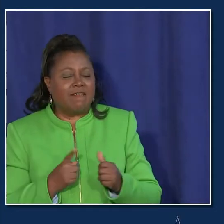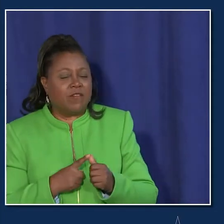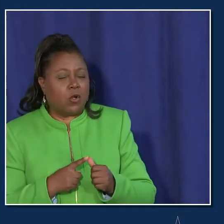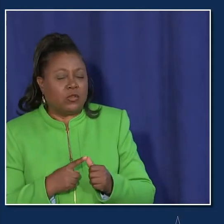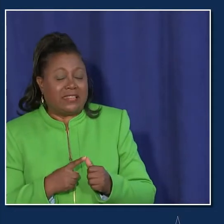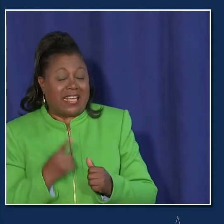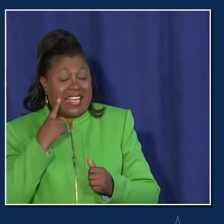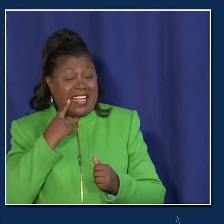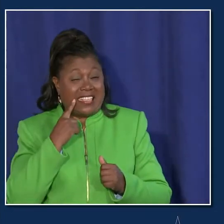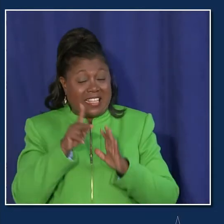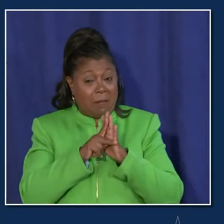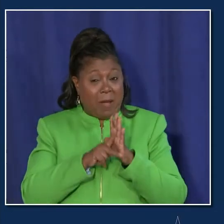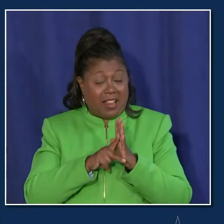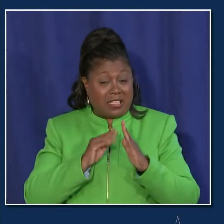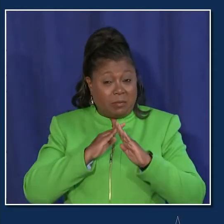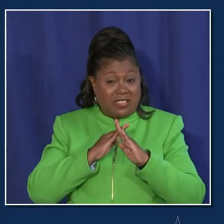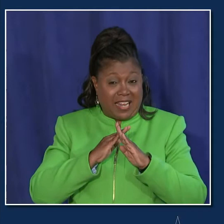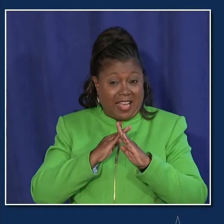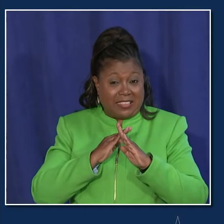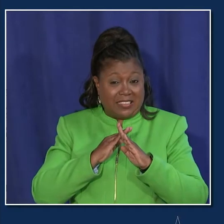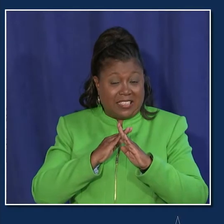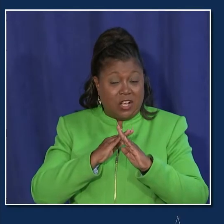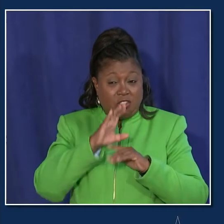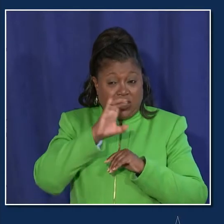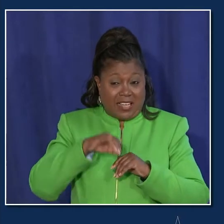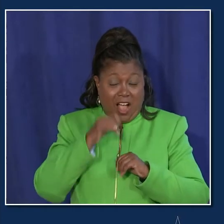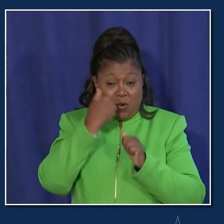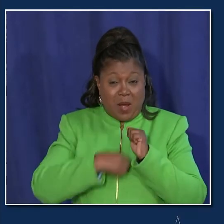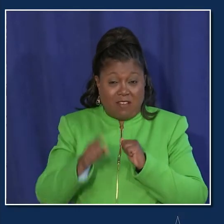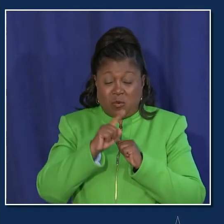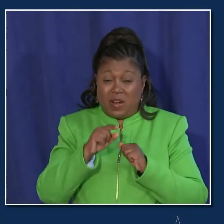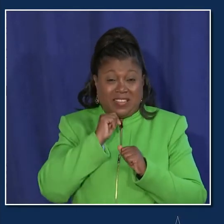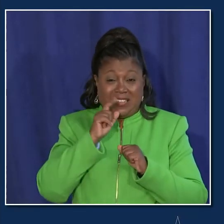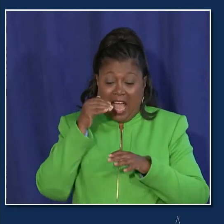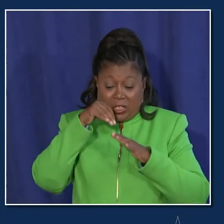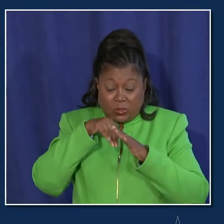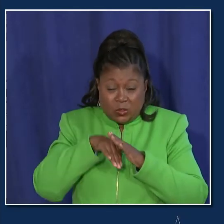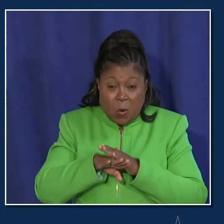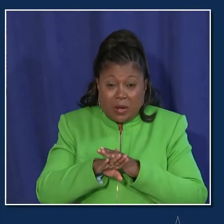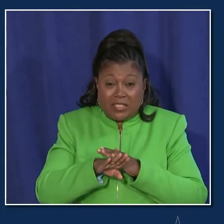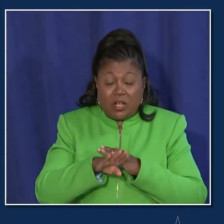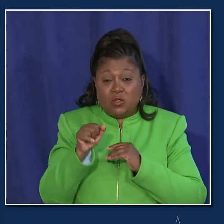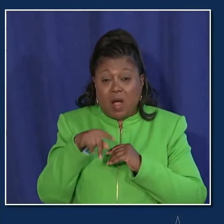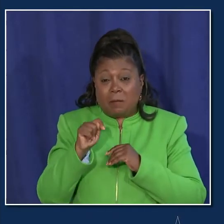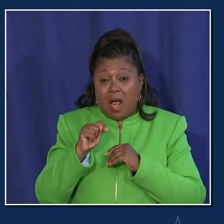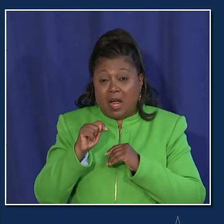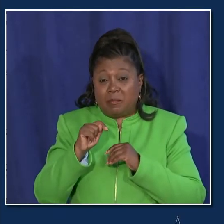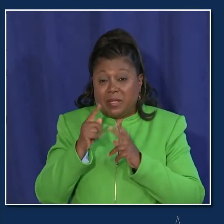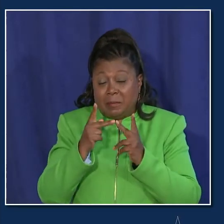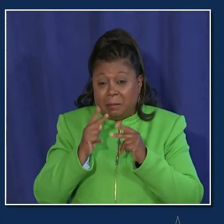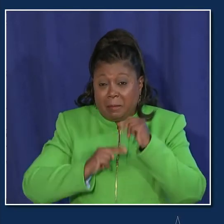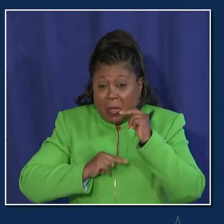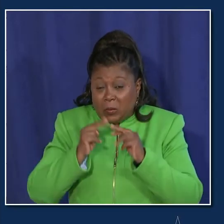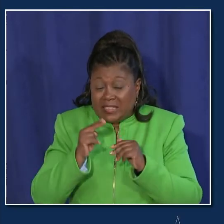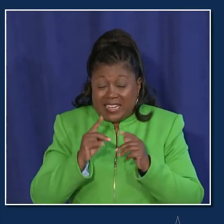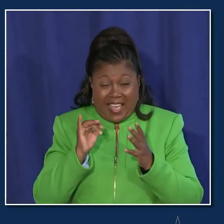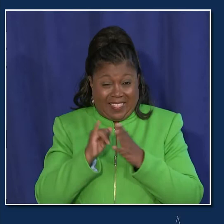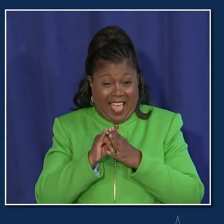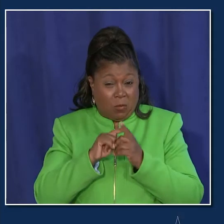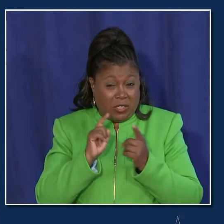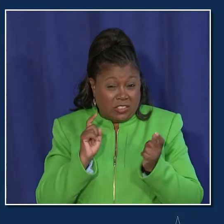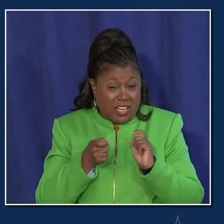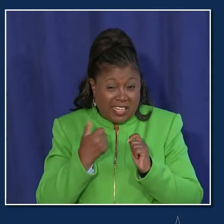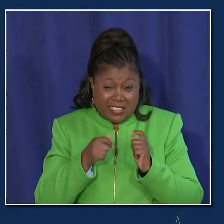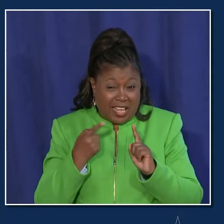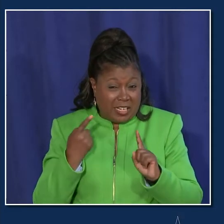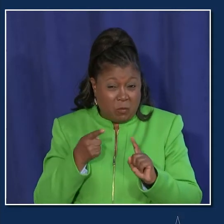is it policy for Protect Chicago everywhere that they're not going into apartment complexes? Is that going to change